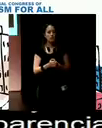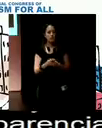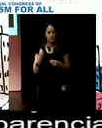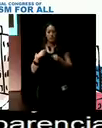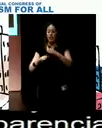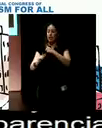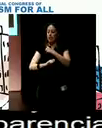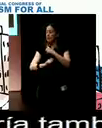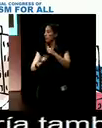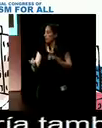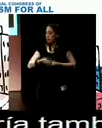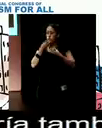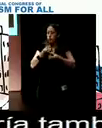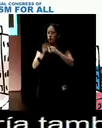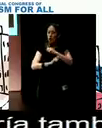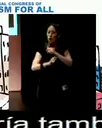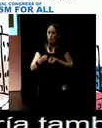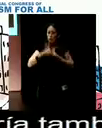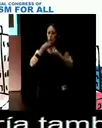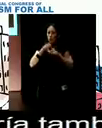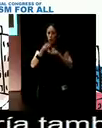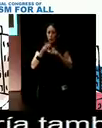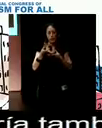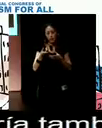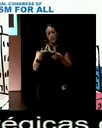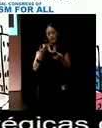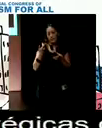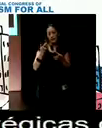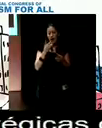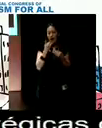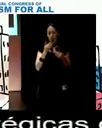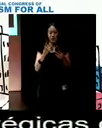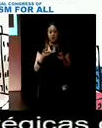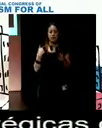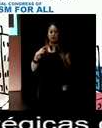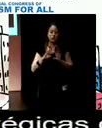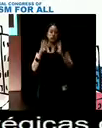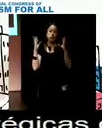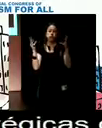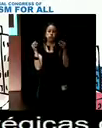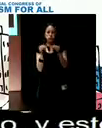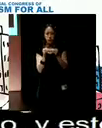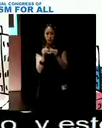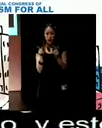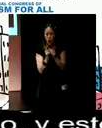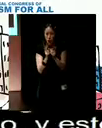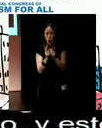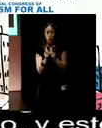I also have a slide on strategies, but I'm going to skip it because of lack of time. This is a short summary.